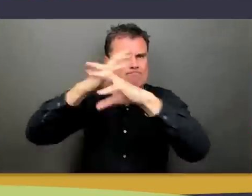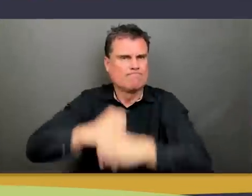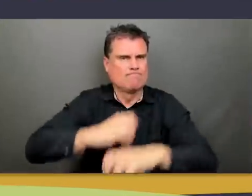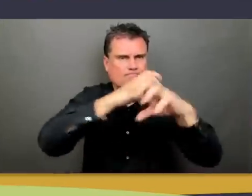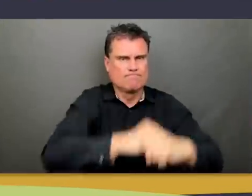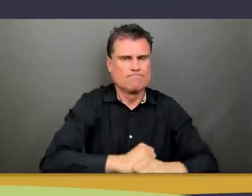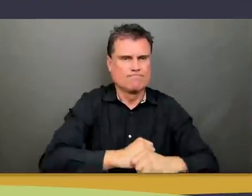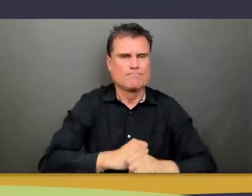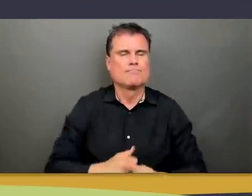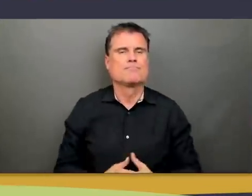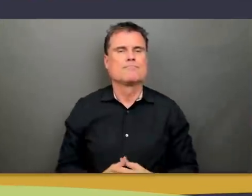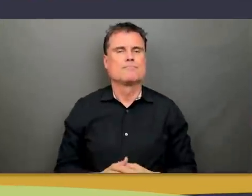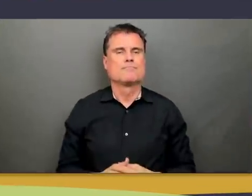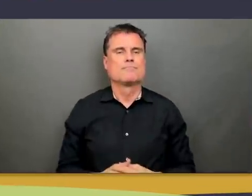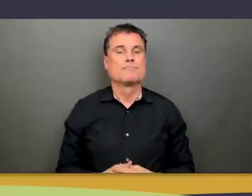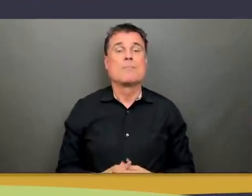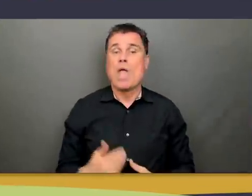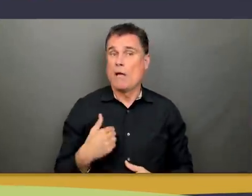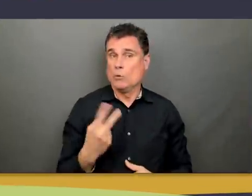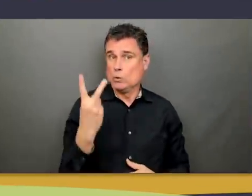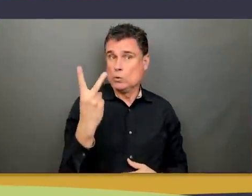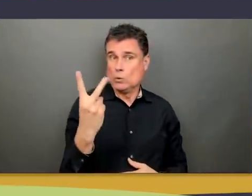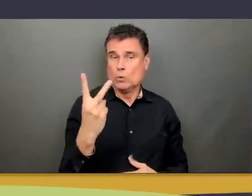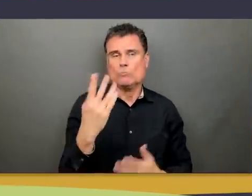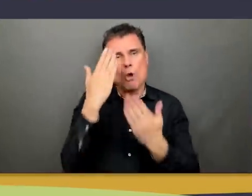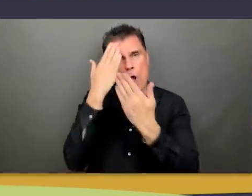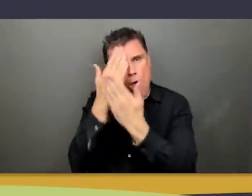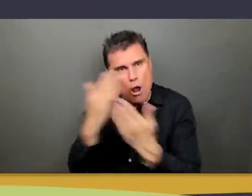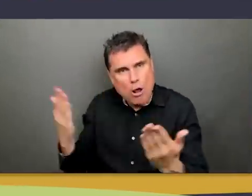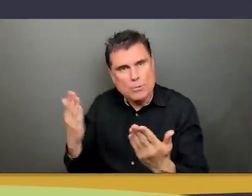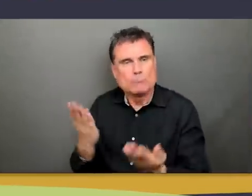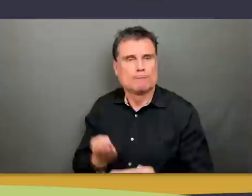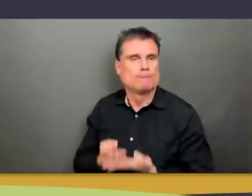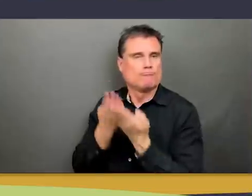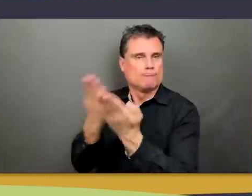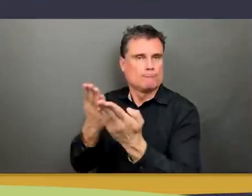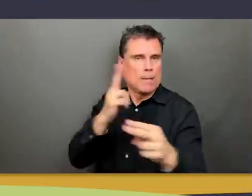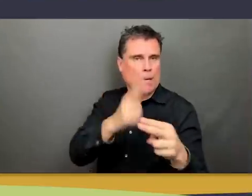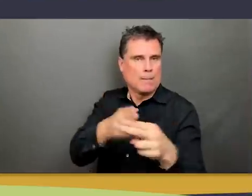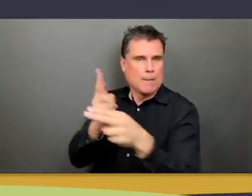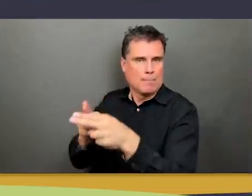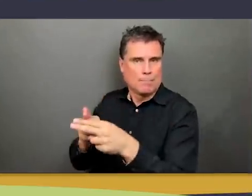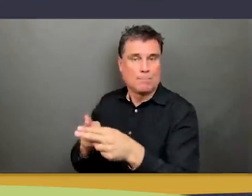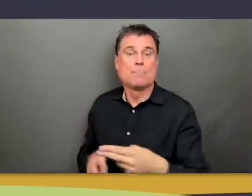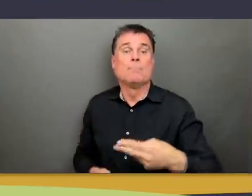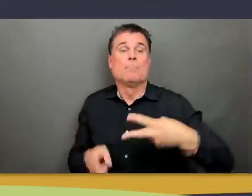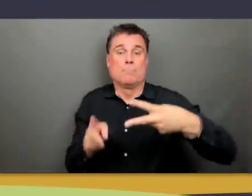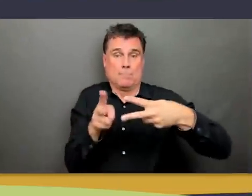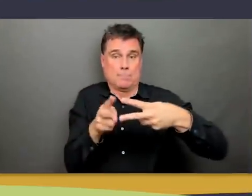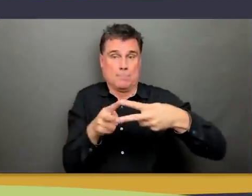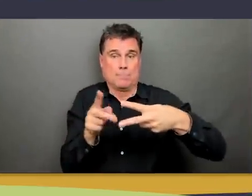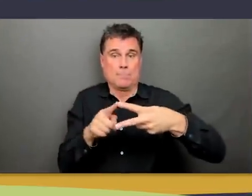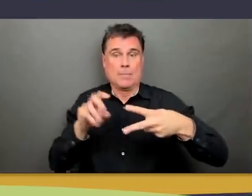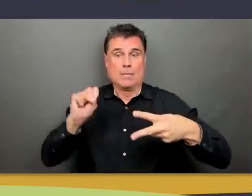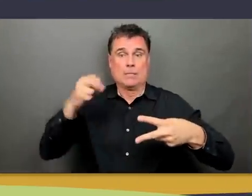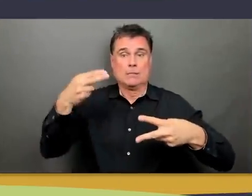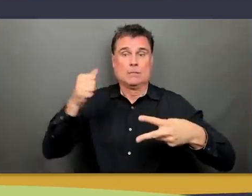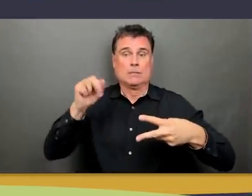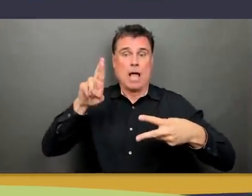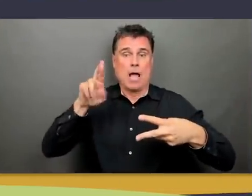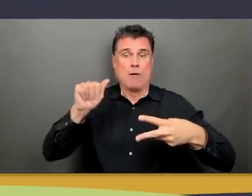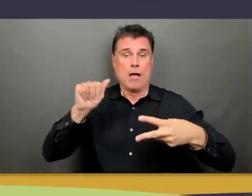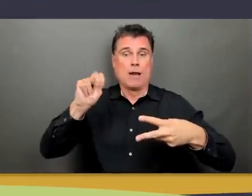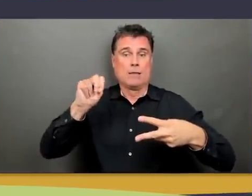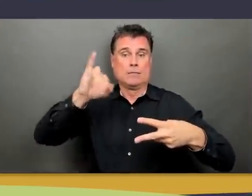Barriers Award, we have two honorable mentions. Sharanjeet Kaur Sandra and Ian